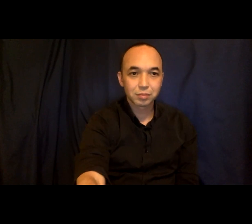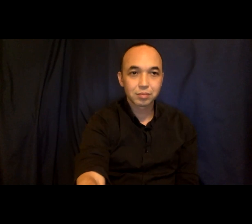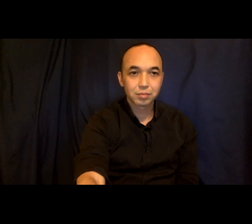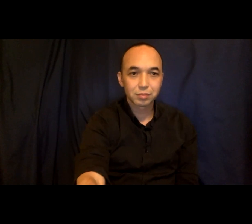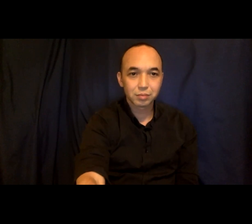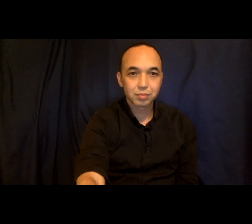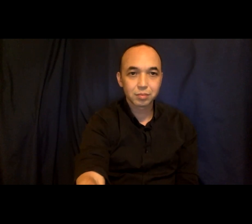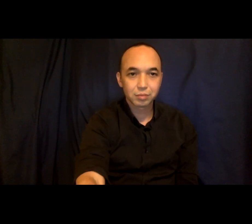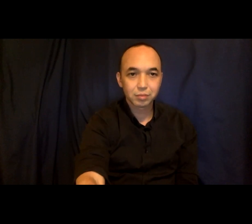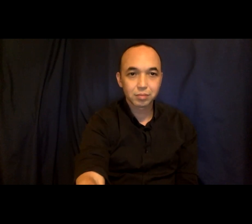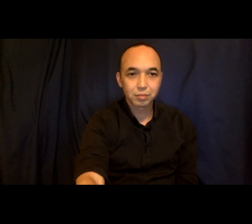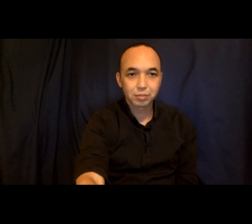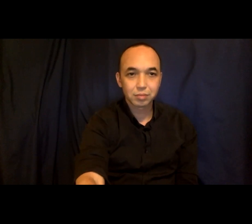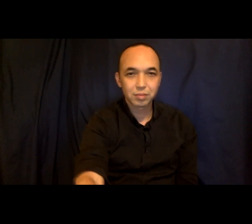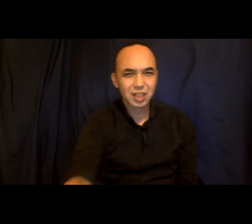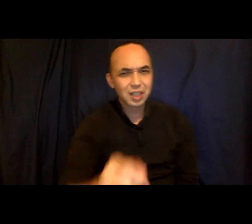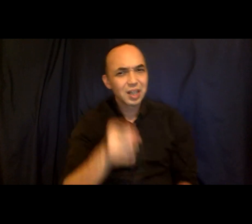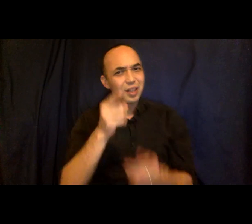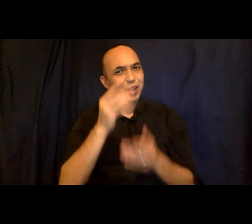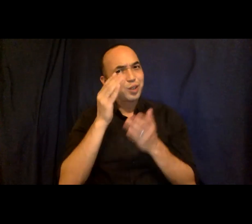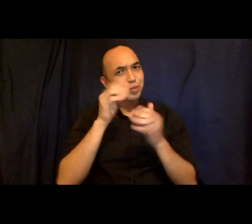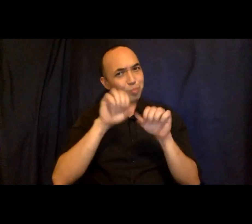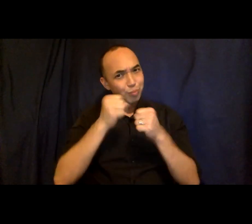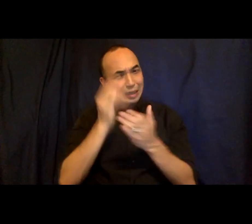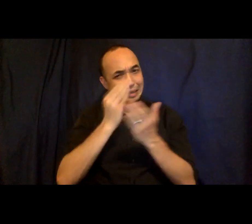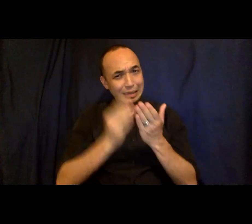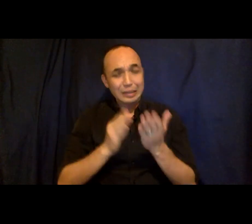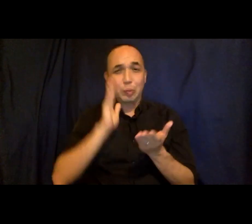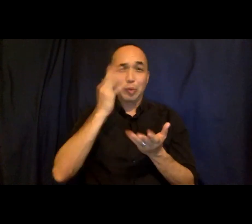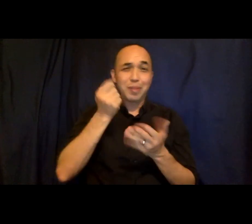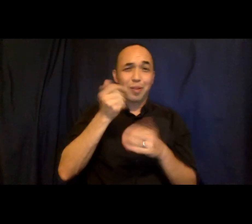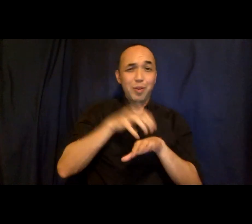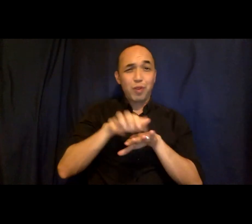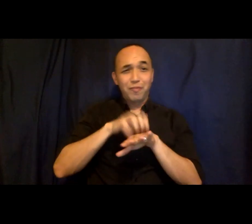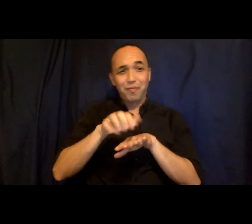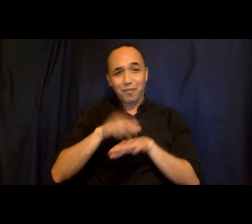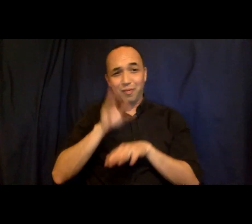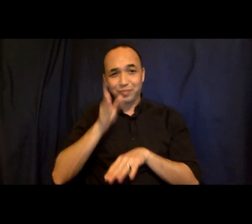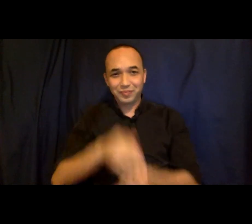They're going to be rustic coffins. Wine break.